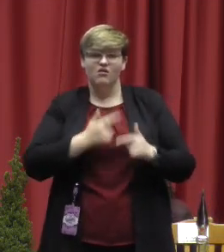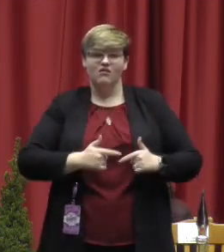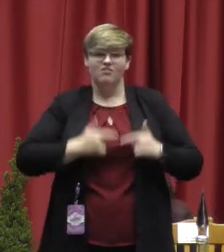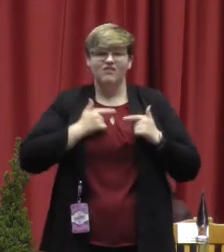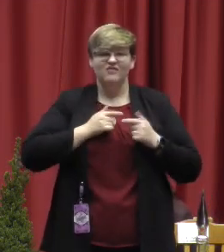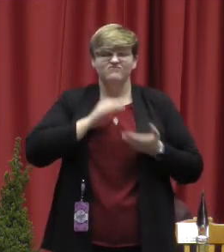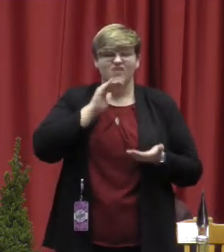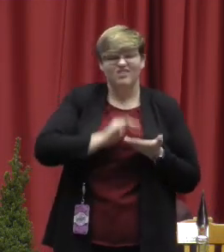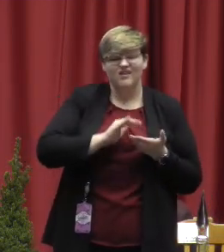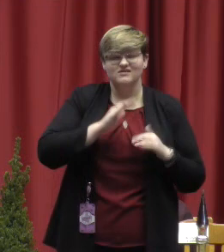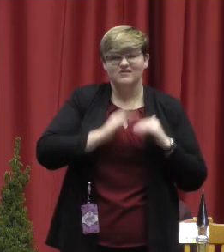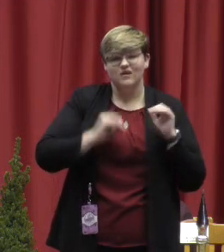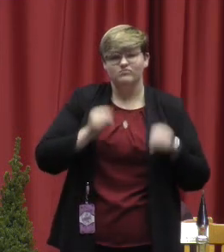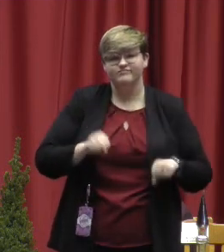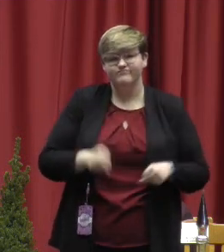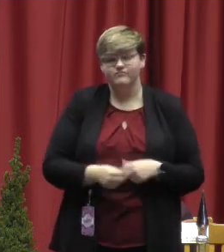living.